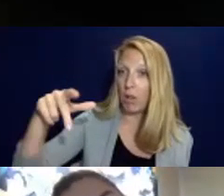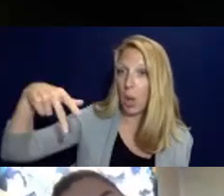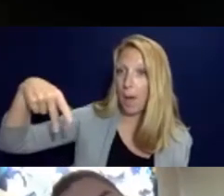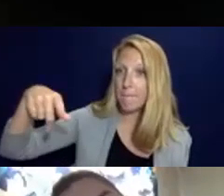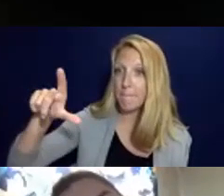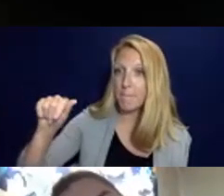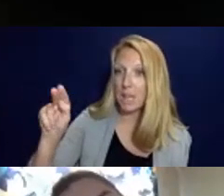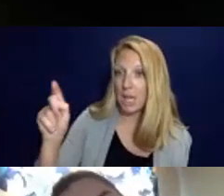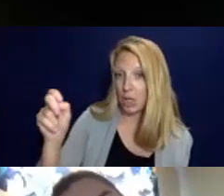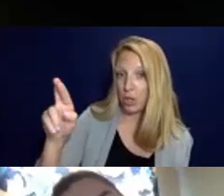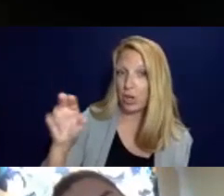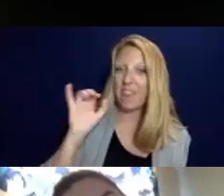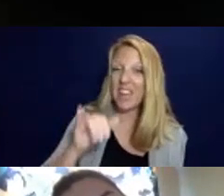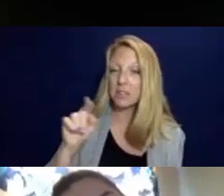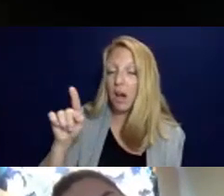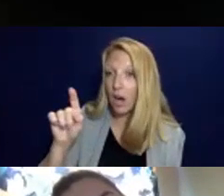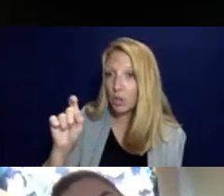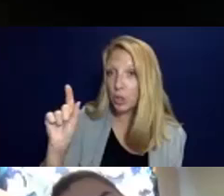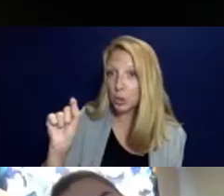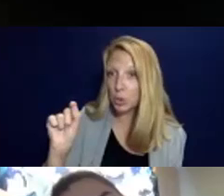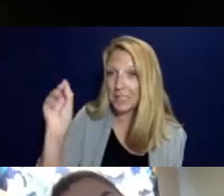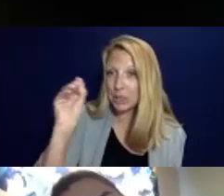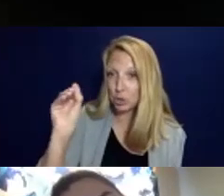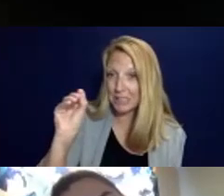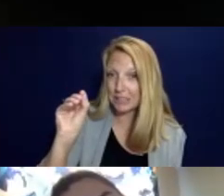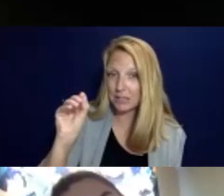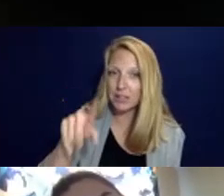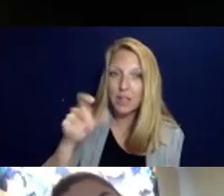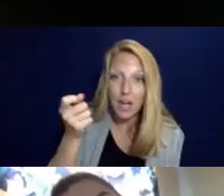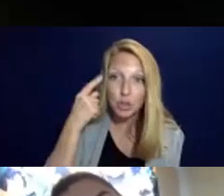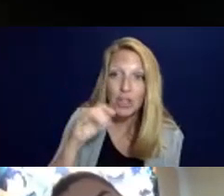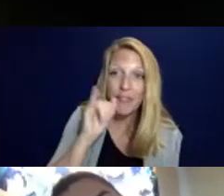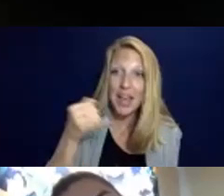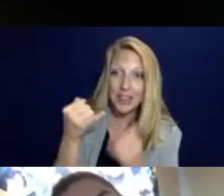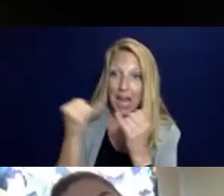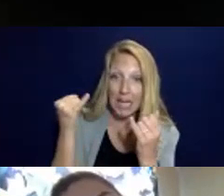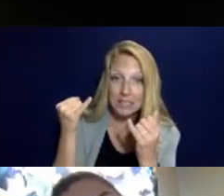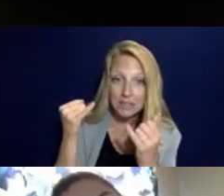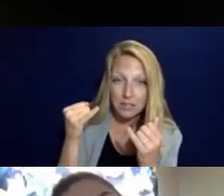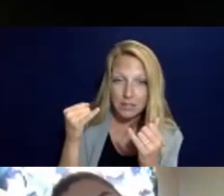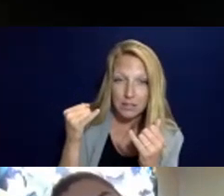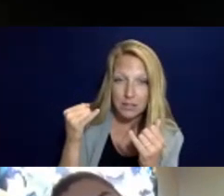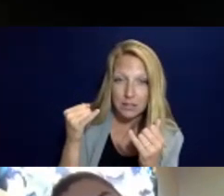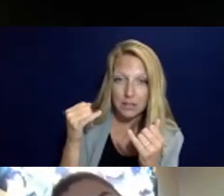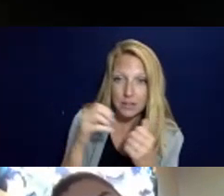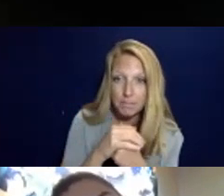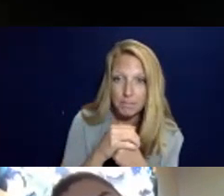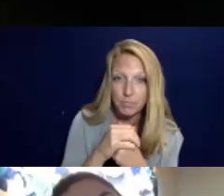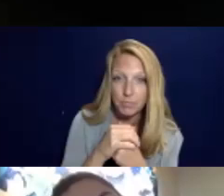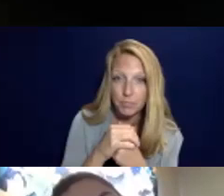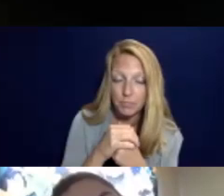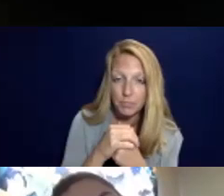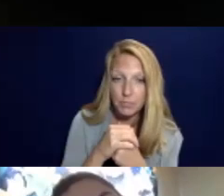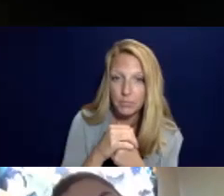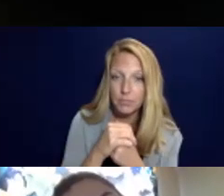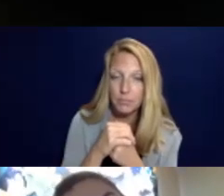120 degrees. Now, that line, don't forget, that line that is put there in the model